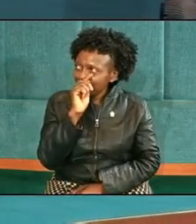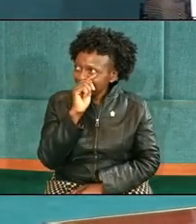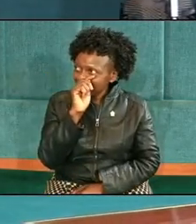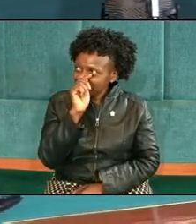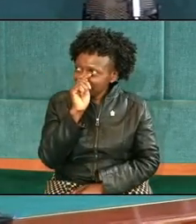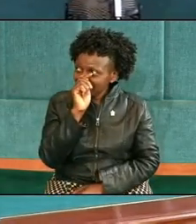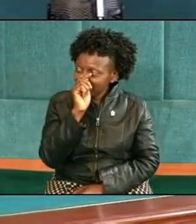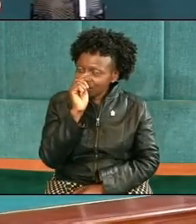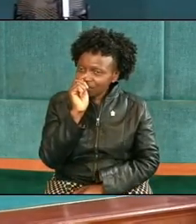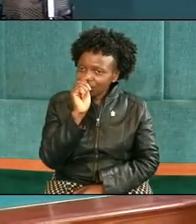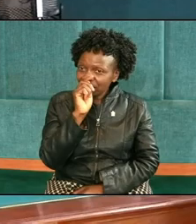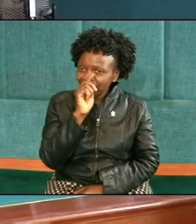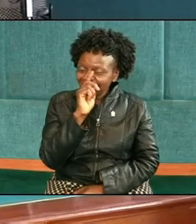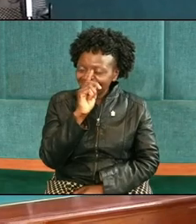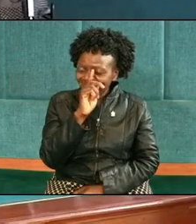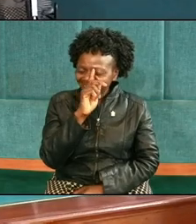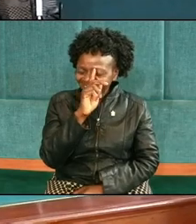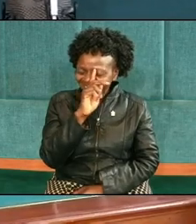Oh,